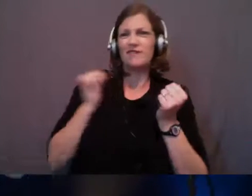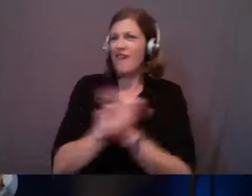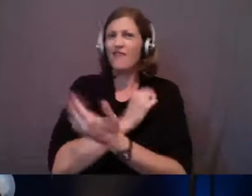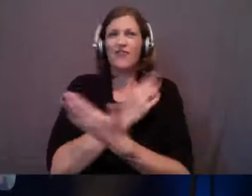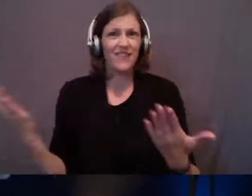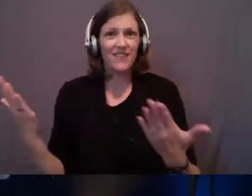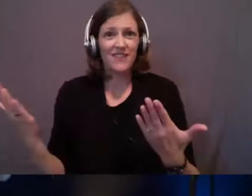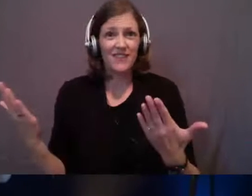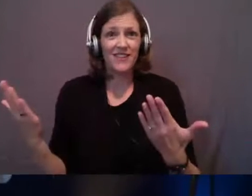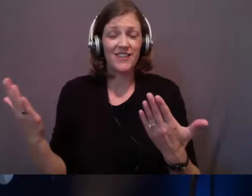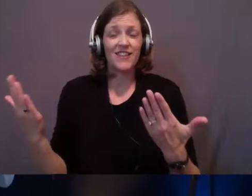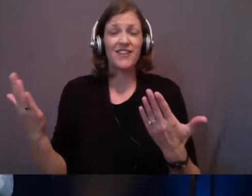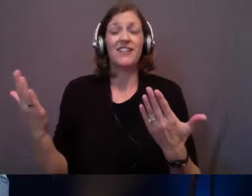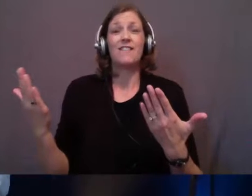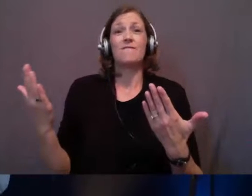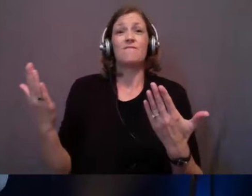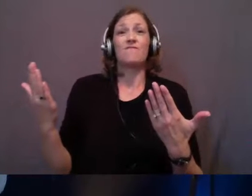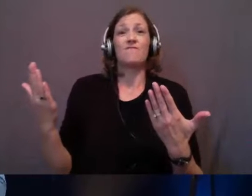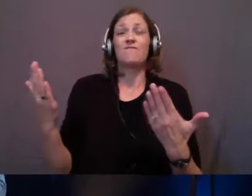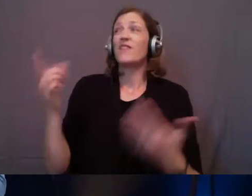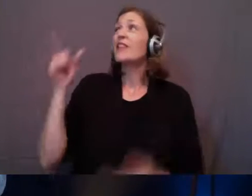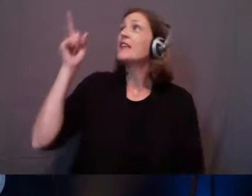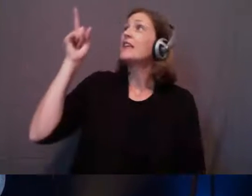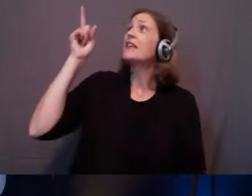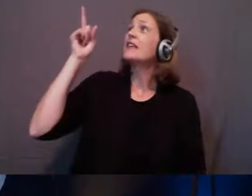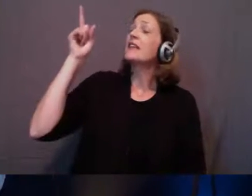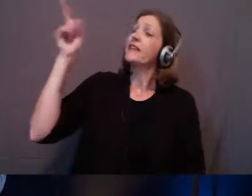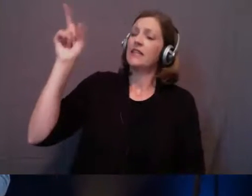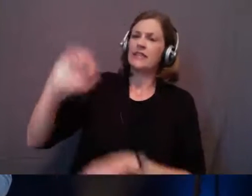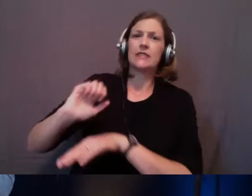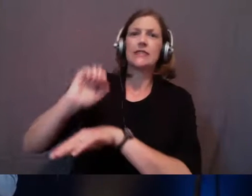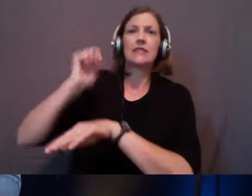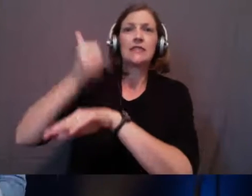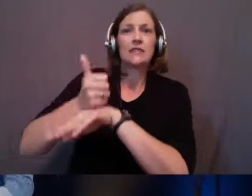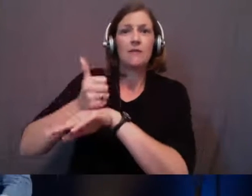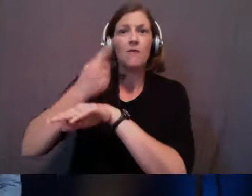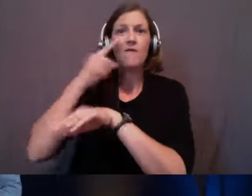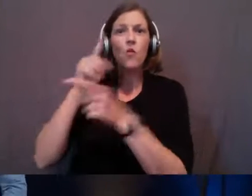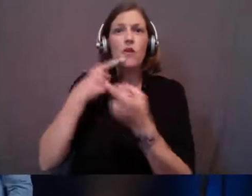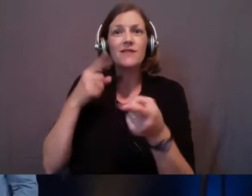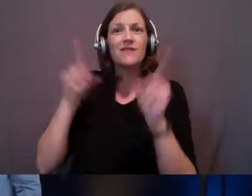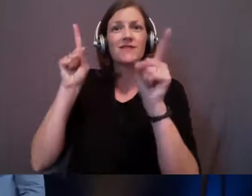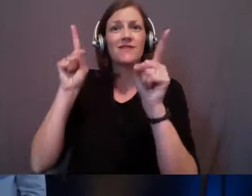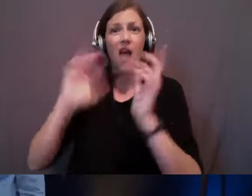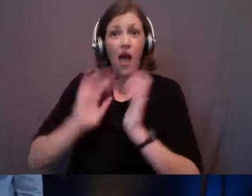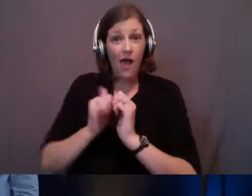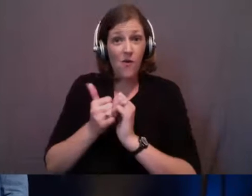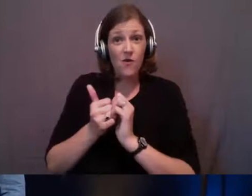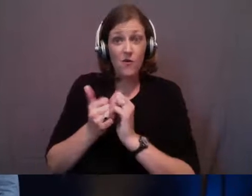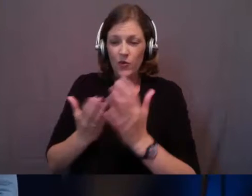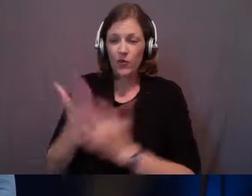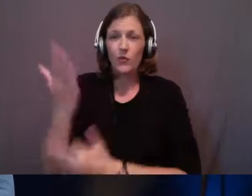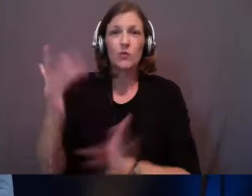And in that, God sets us up to succeed through his Son,